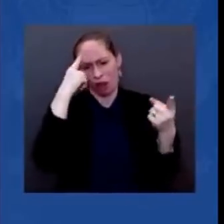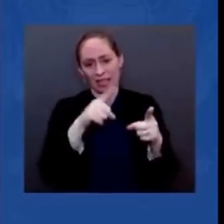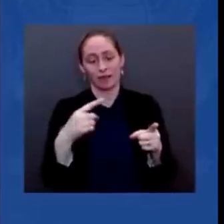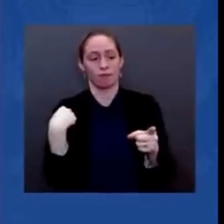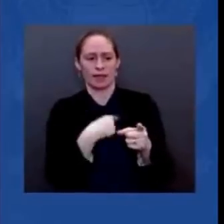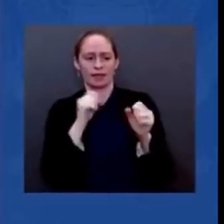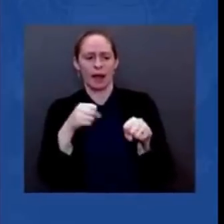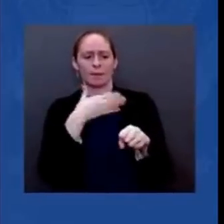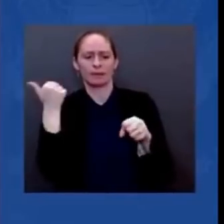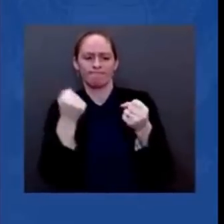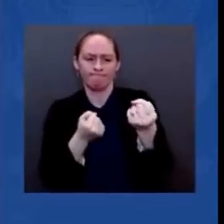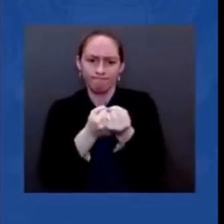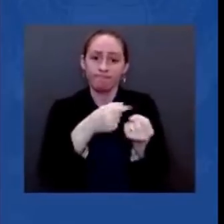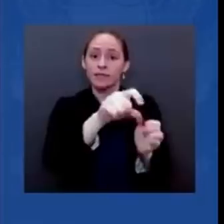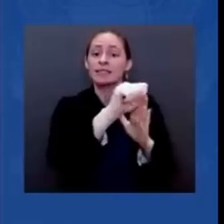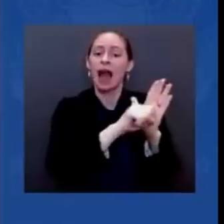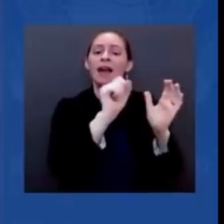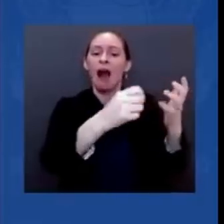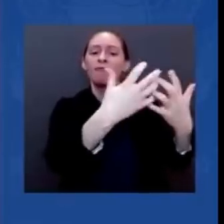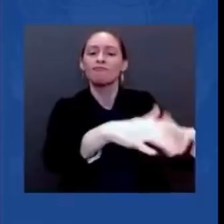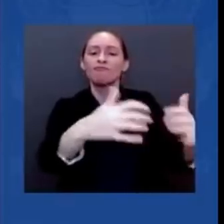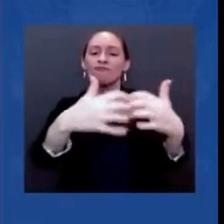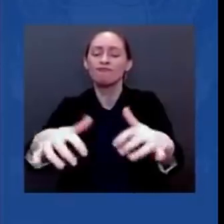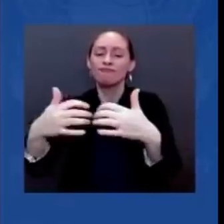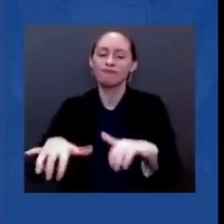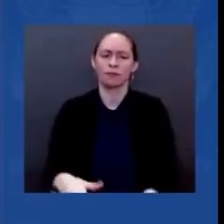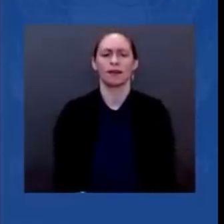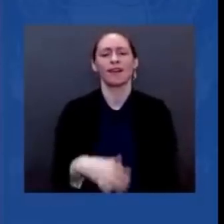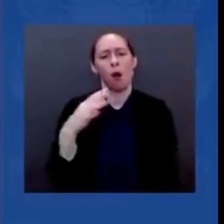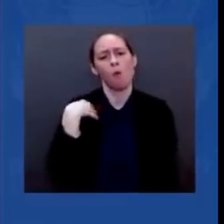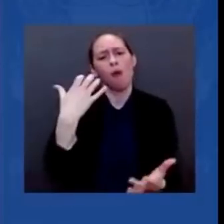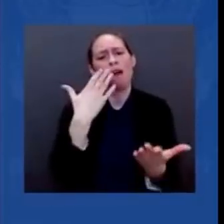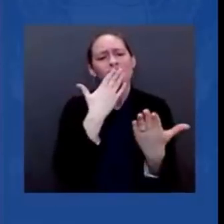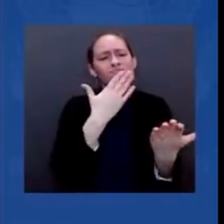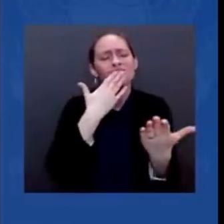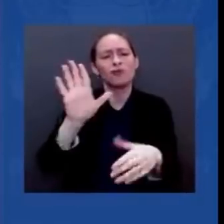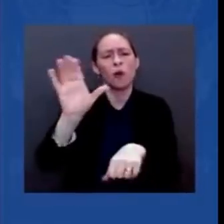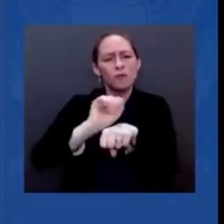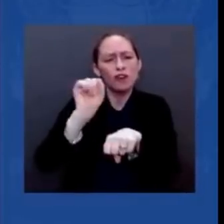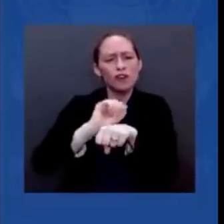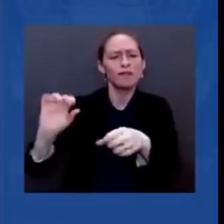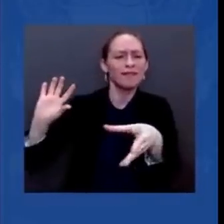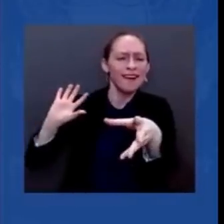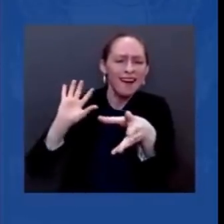Governors Association and Vice Chair Murphy across the river. All's well in New Jersey, I assume, Gov.